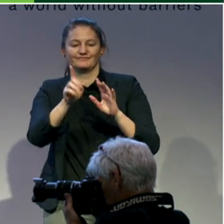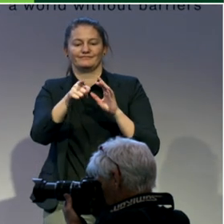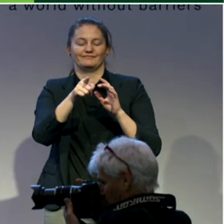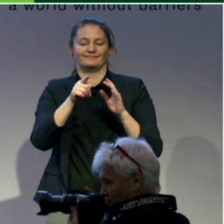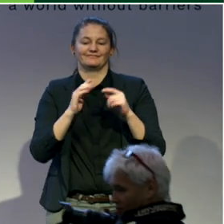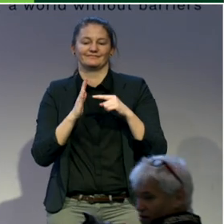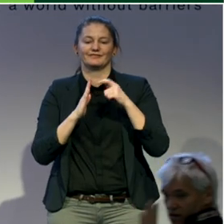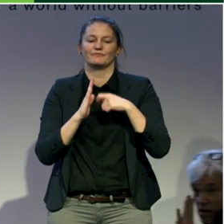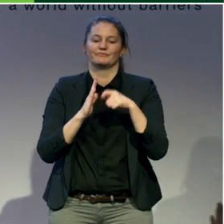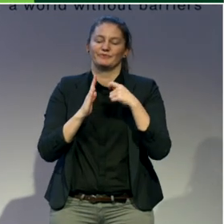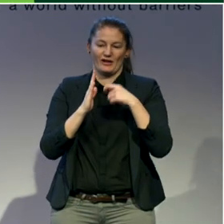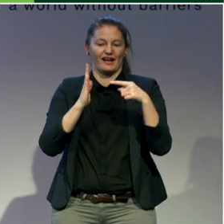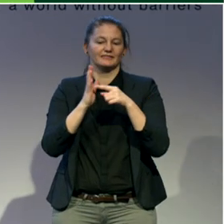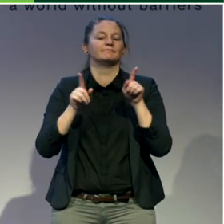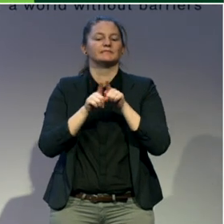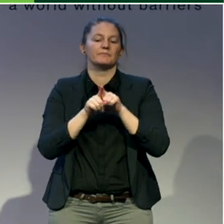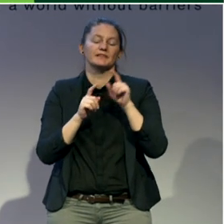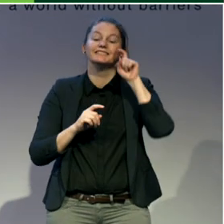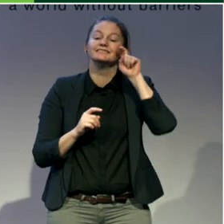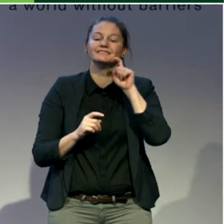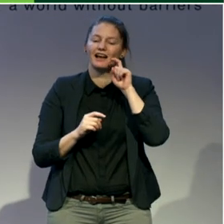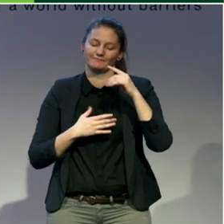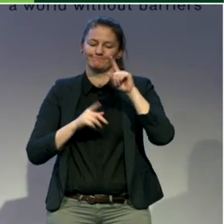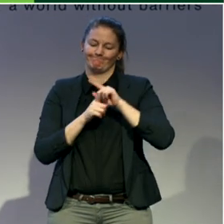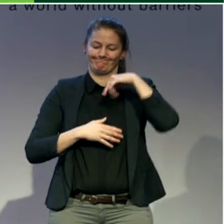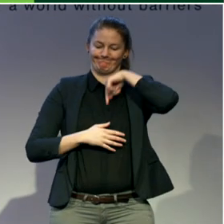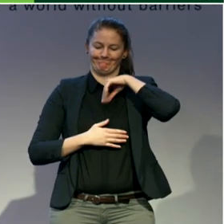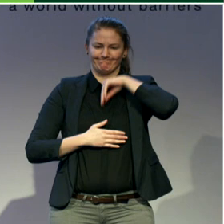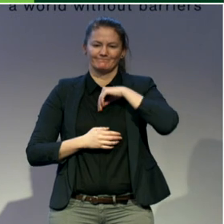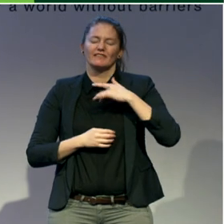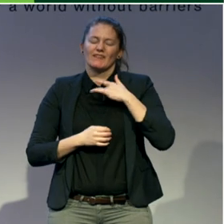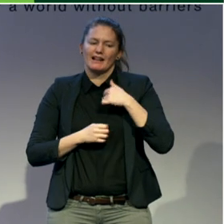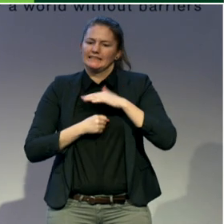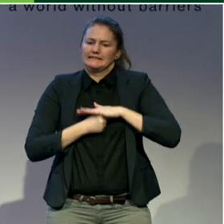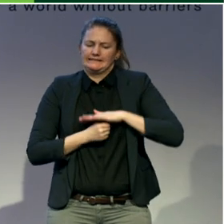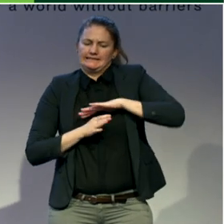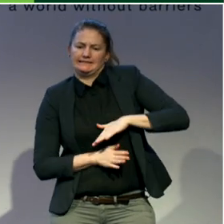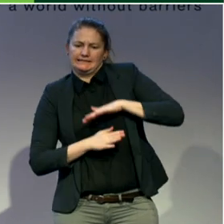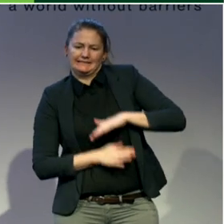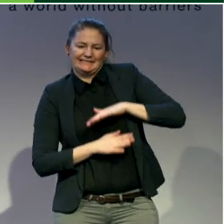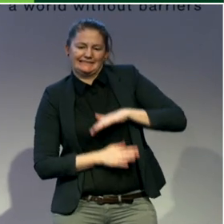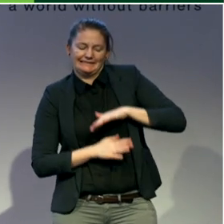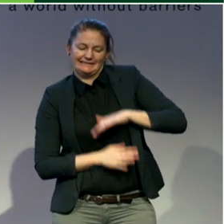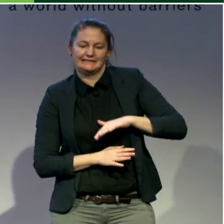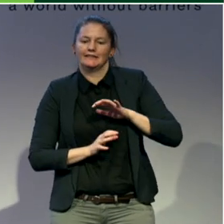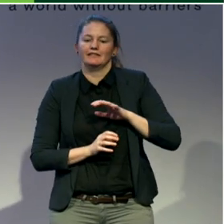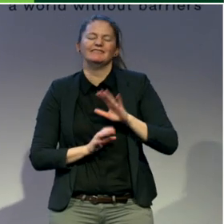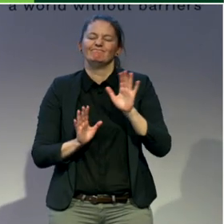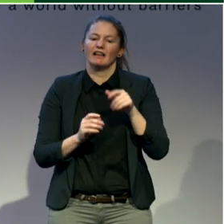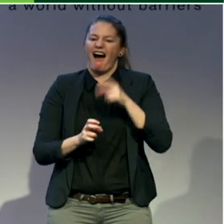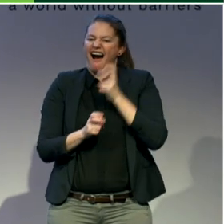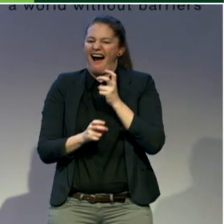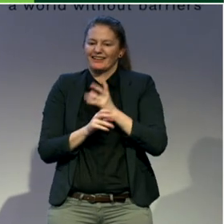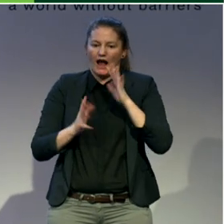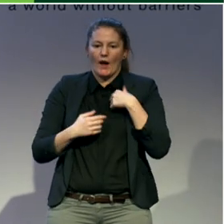formulate strategies for changing discrimination in employment, education, and housing than to talk about our